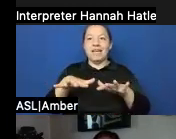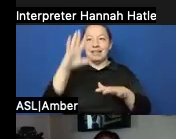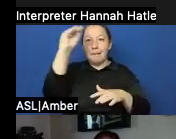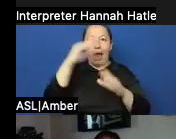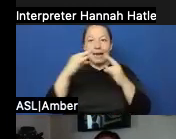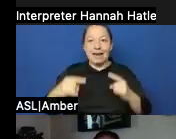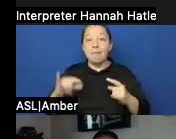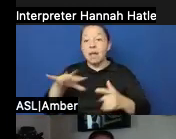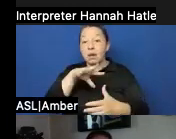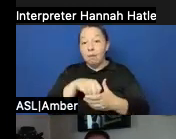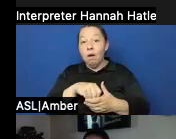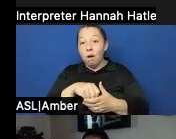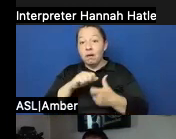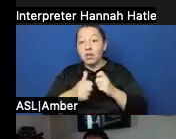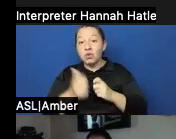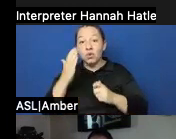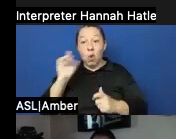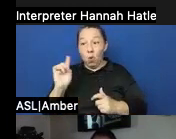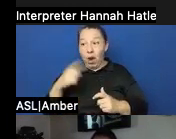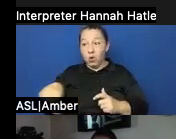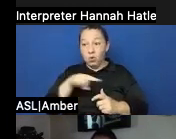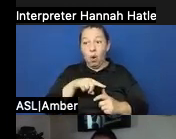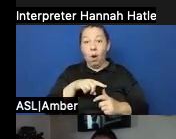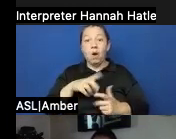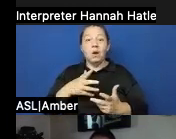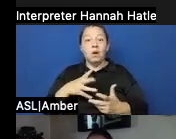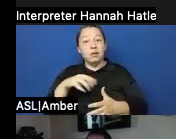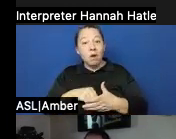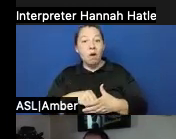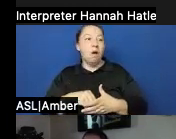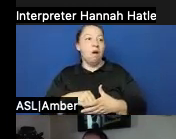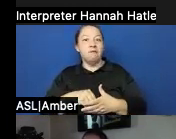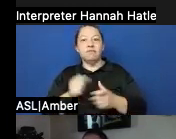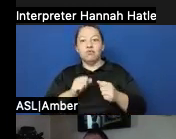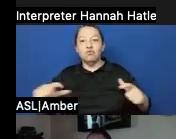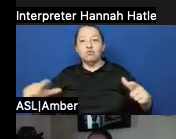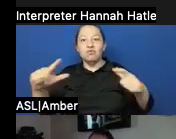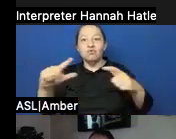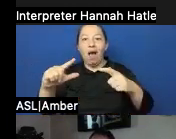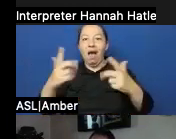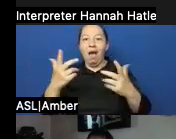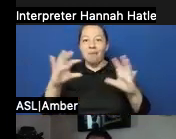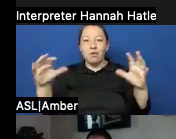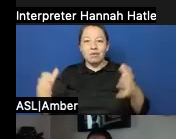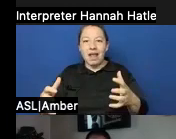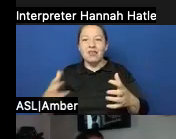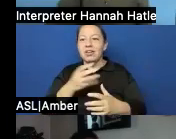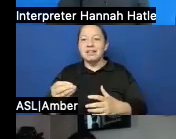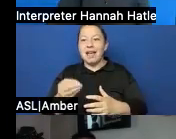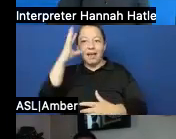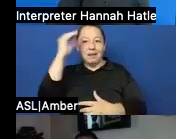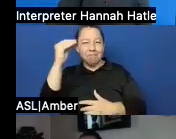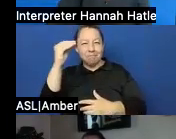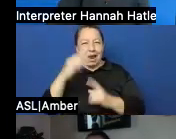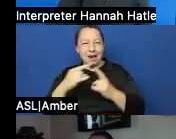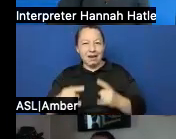issues of knowing where you are when it comes to tribal nations and man camps. That's different than being in a city. You can at least say I'm on this street and